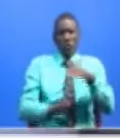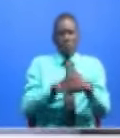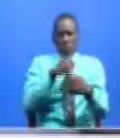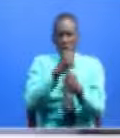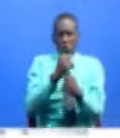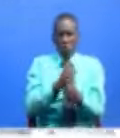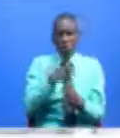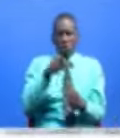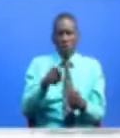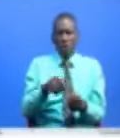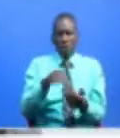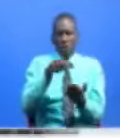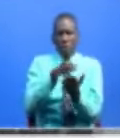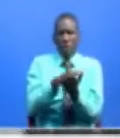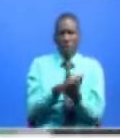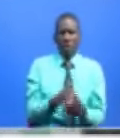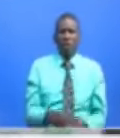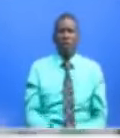of the lender.